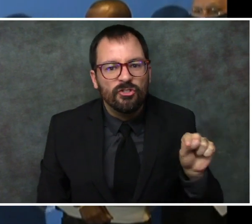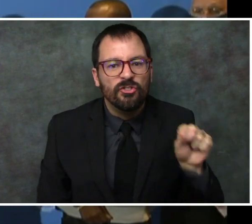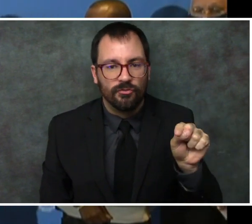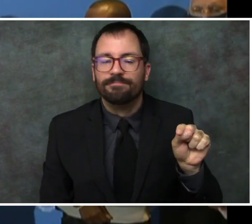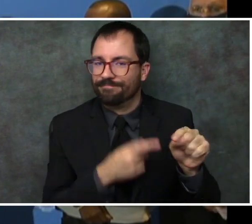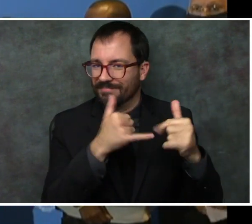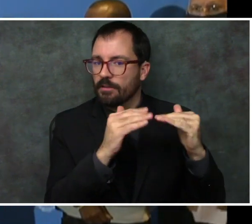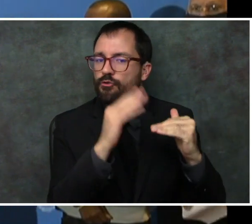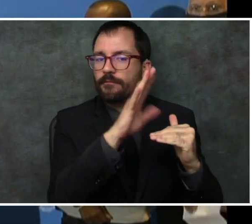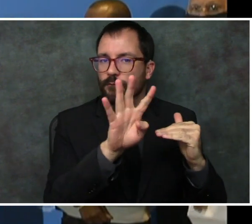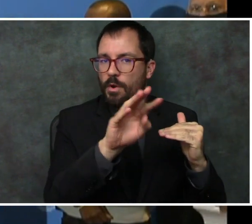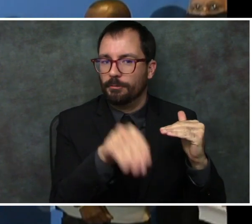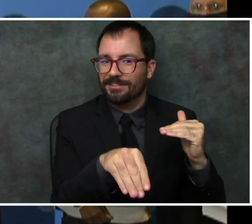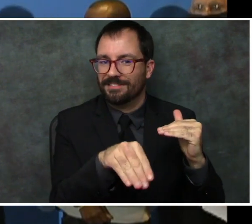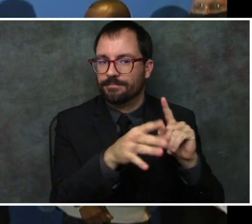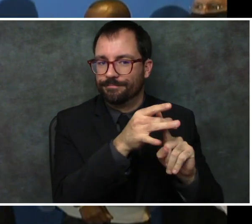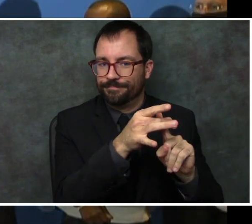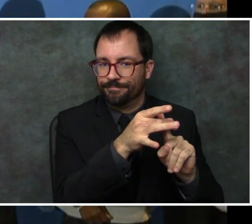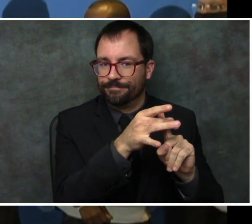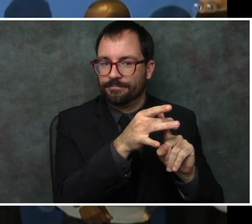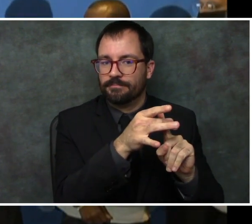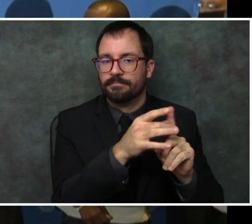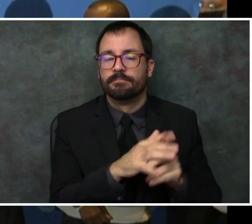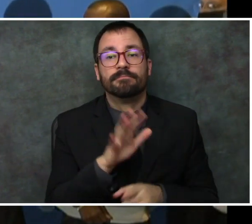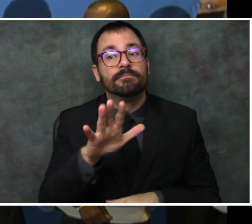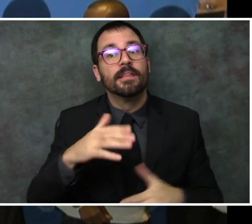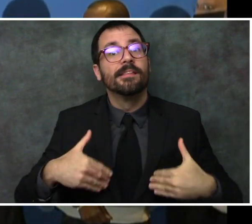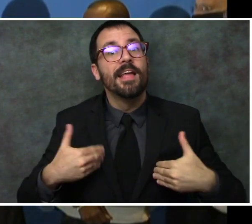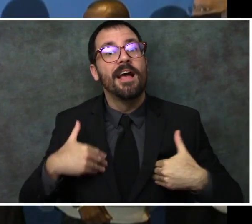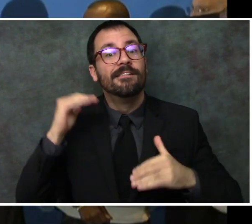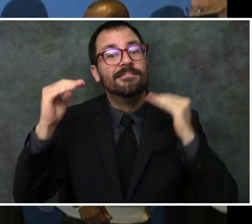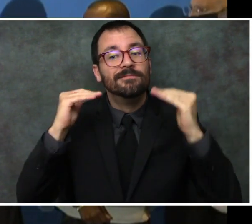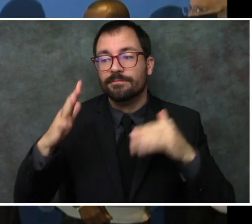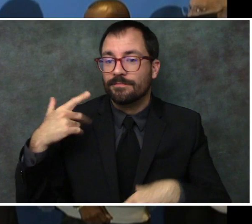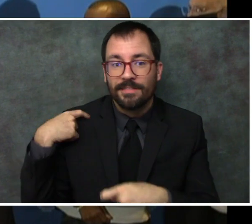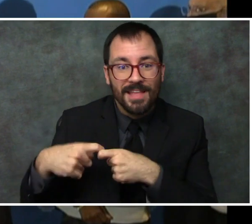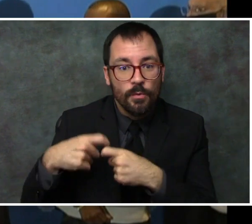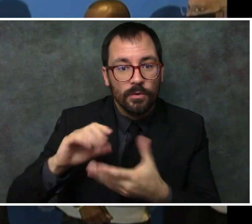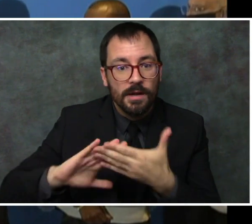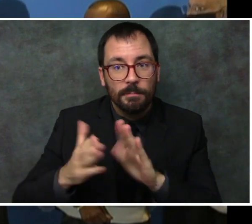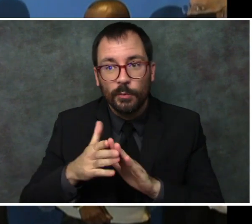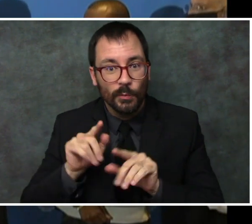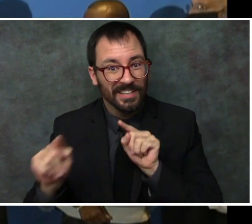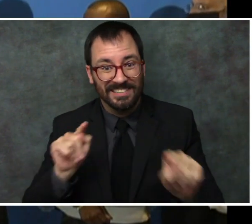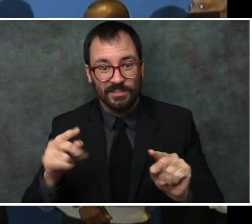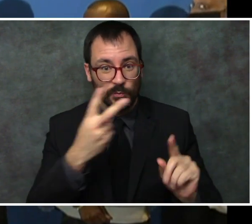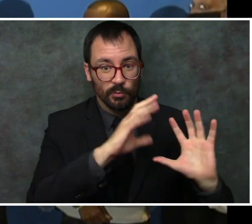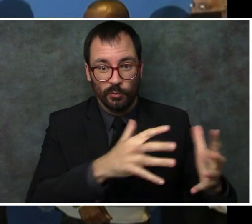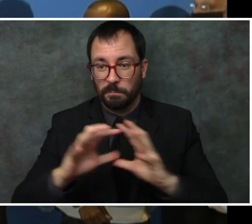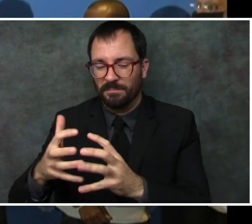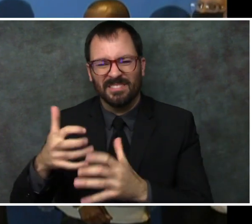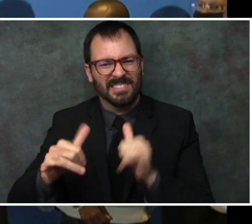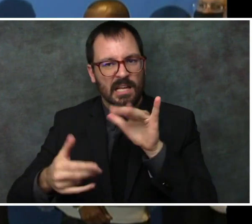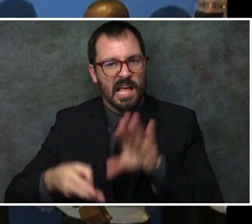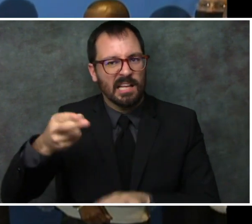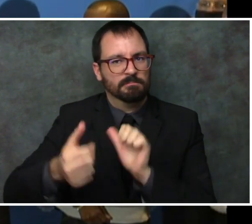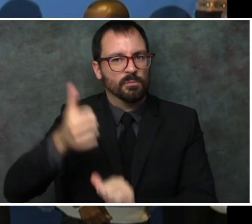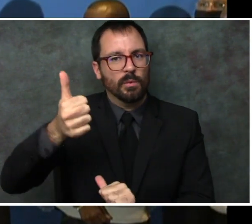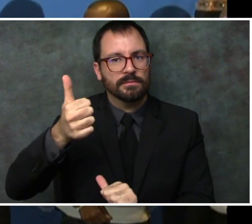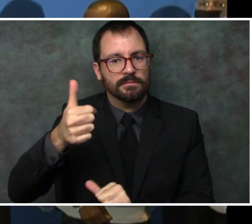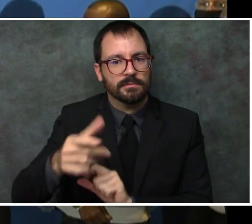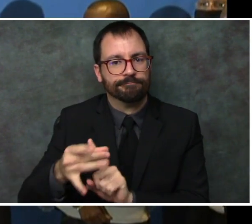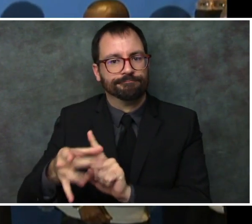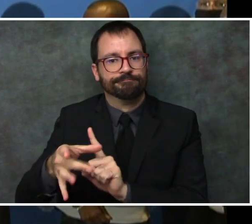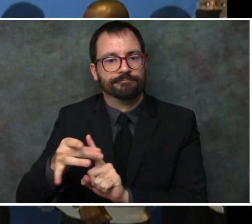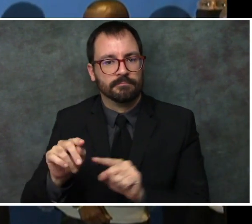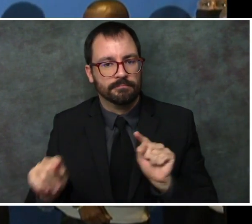the Latino community continue to see the highest number of new cases in them. We continue to focus on multilingual outreach all